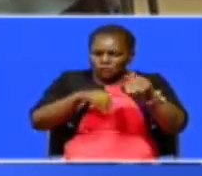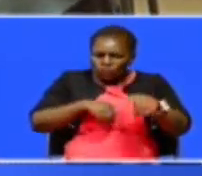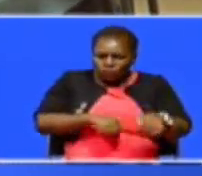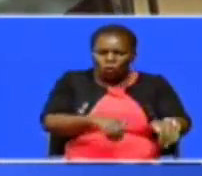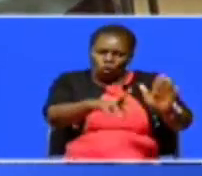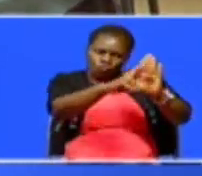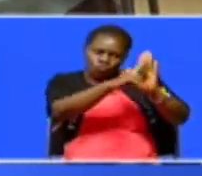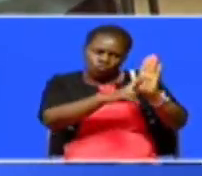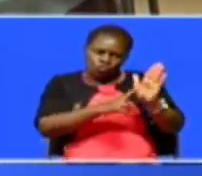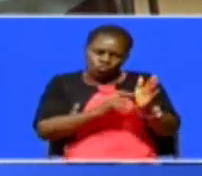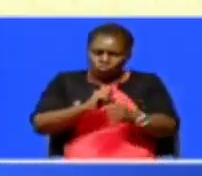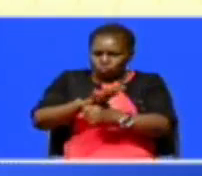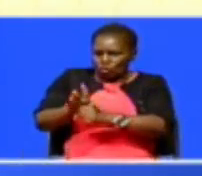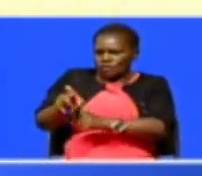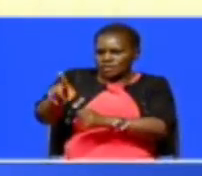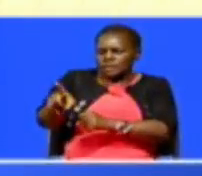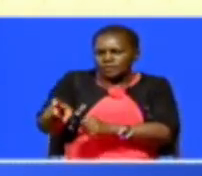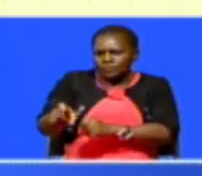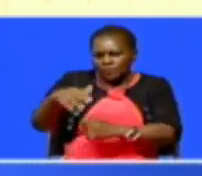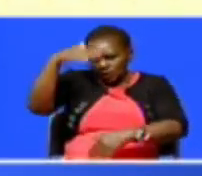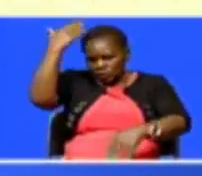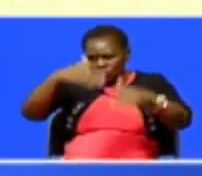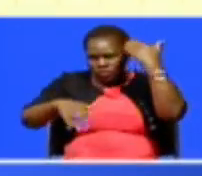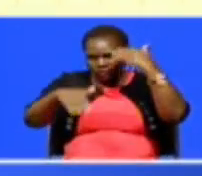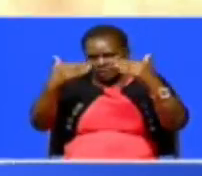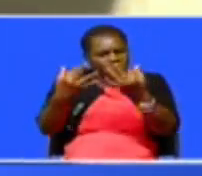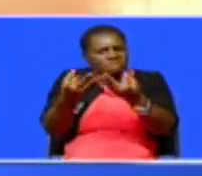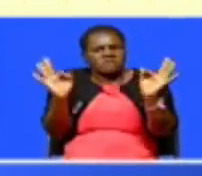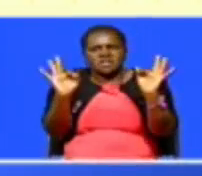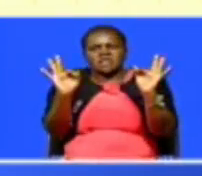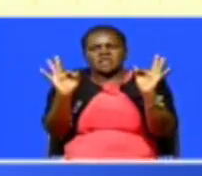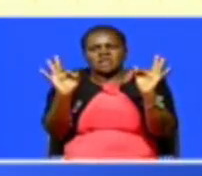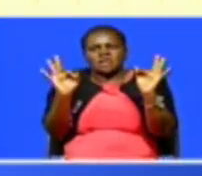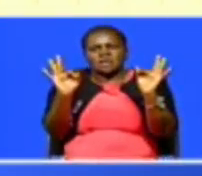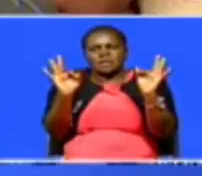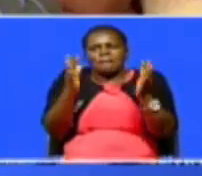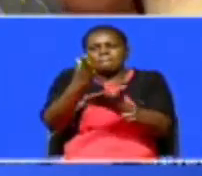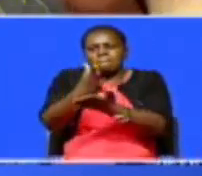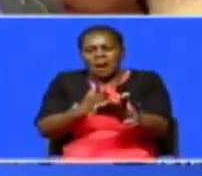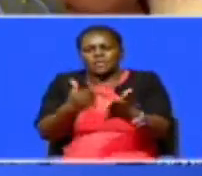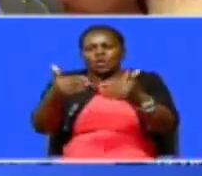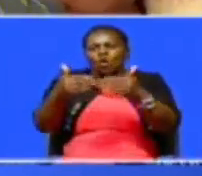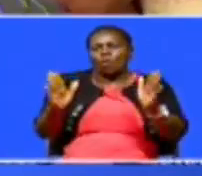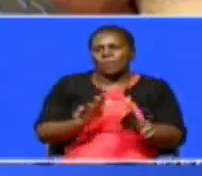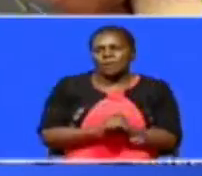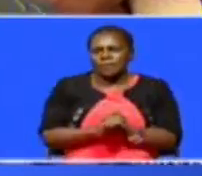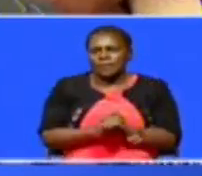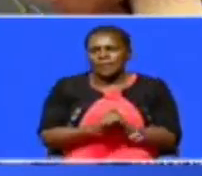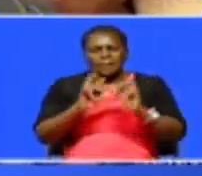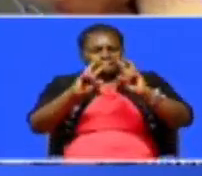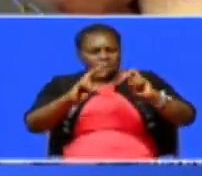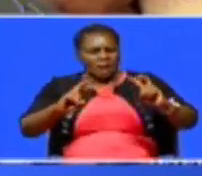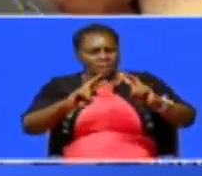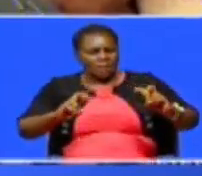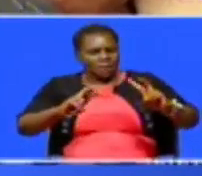Health COVID-19 protocols. Universities are at liberty to consider first reopening. They must be inspected.